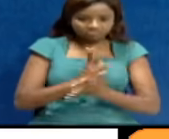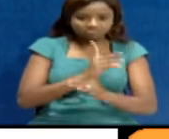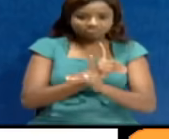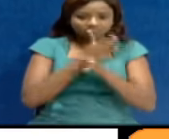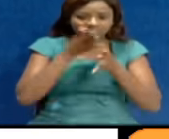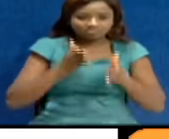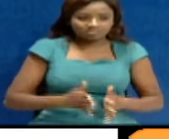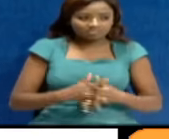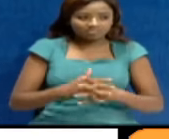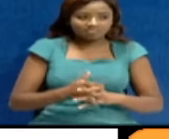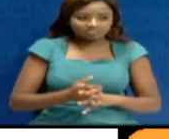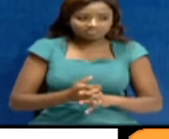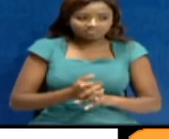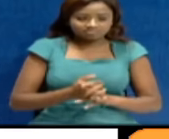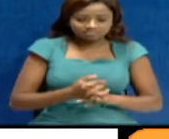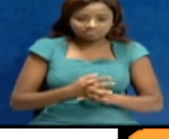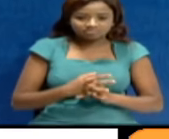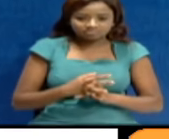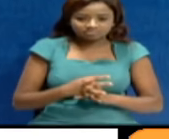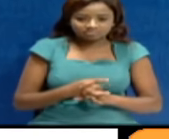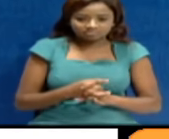human rights defender. Human rights defender. Yeah, I think that's the better